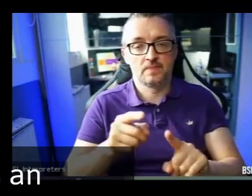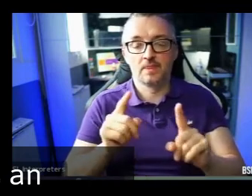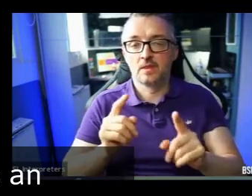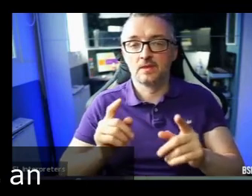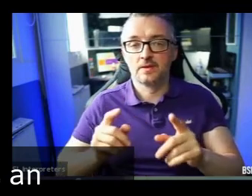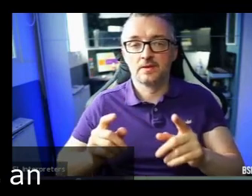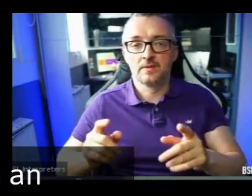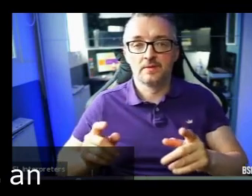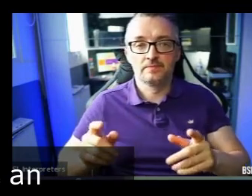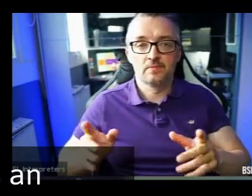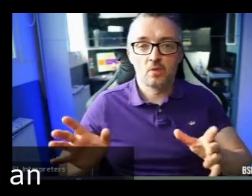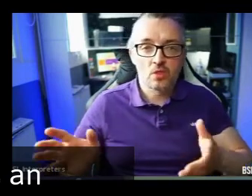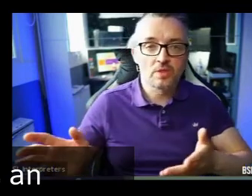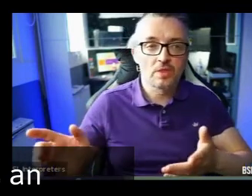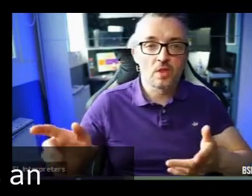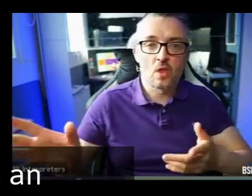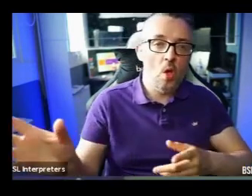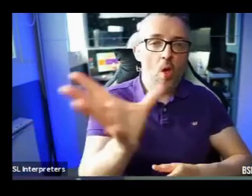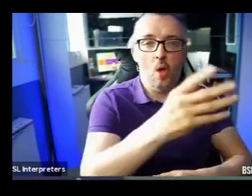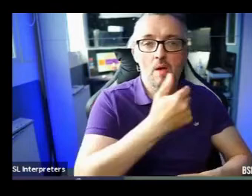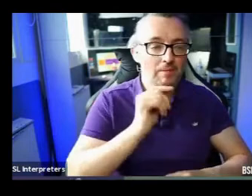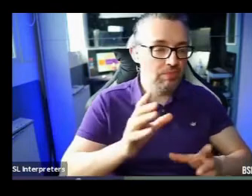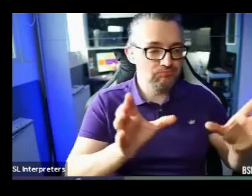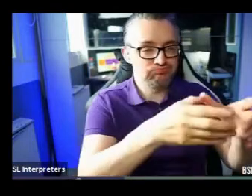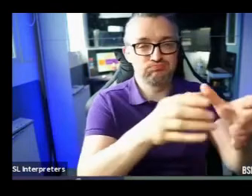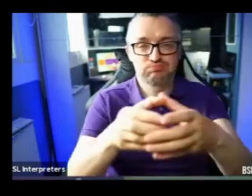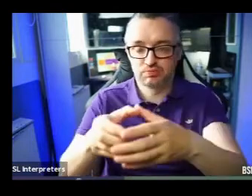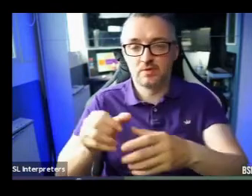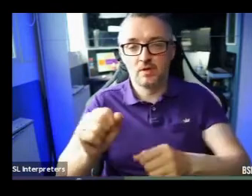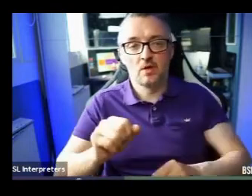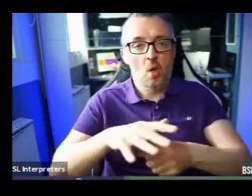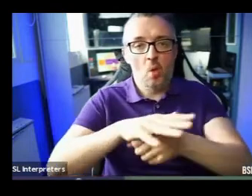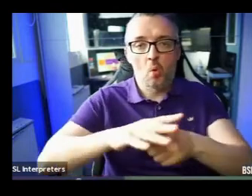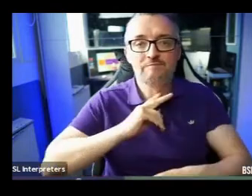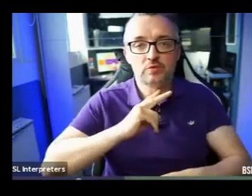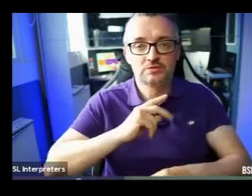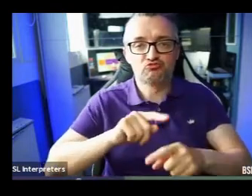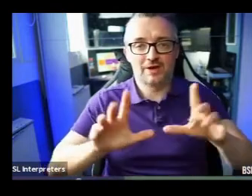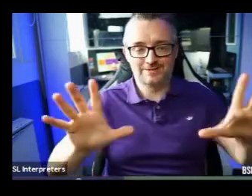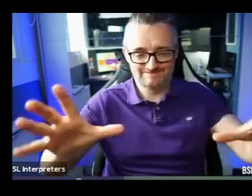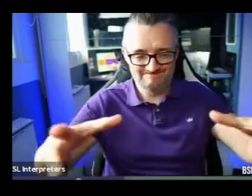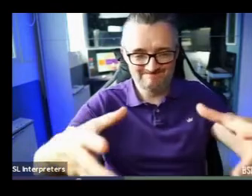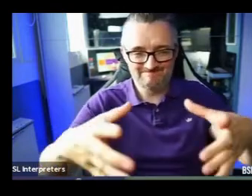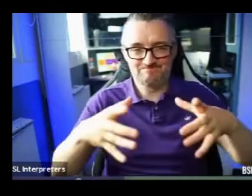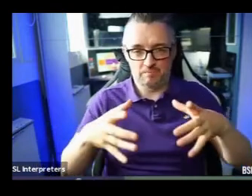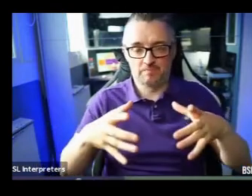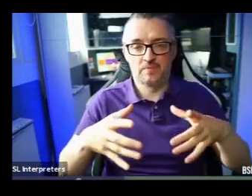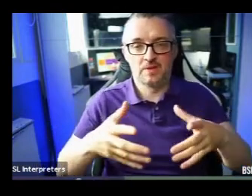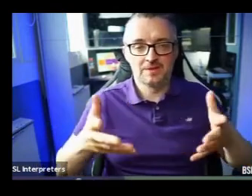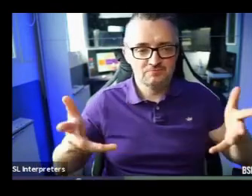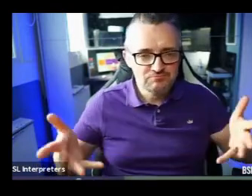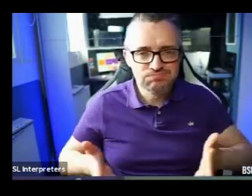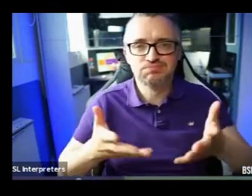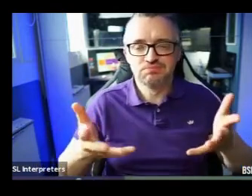the collective movement and the power of local voices to engage and